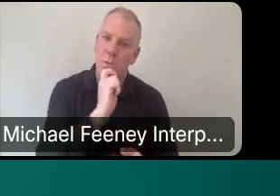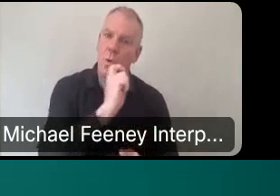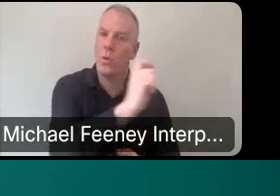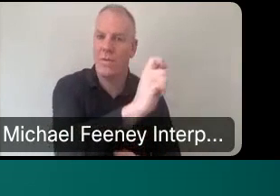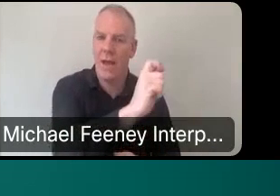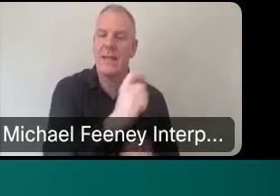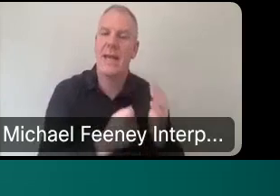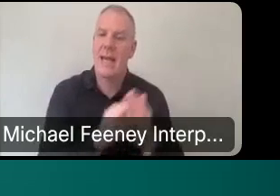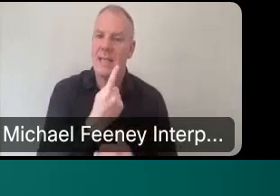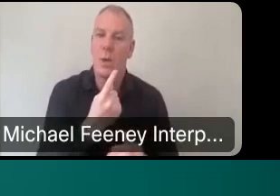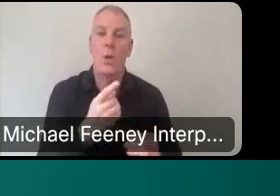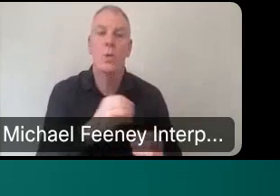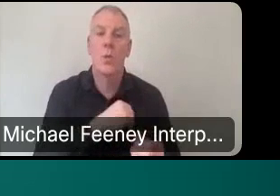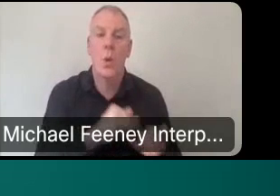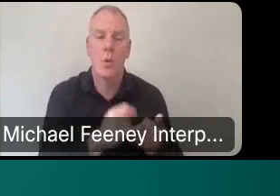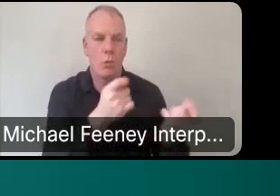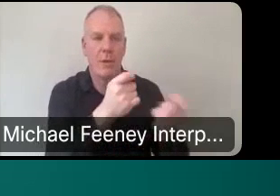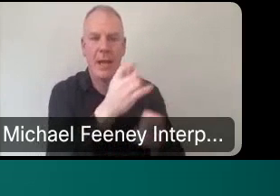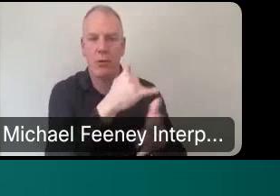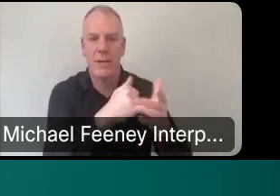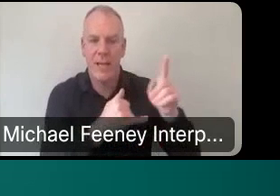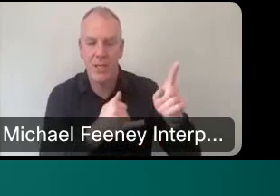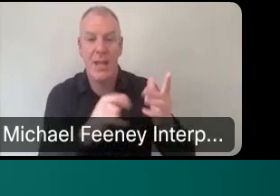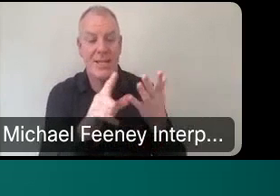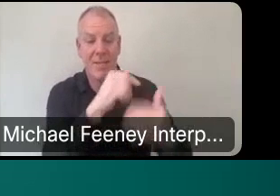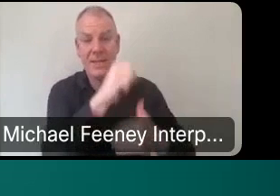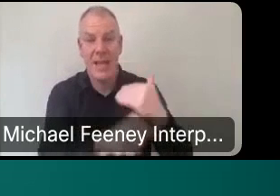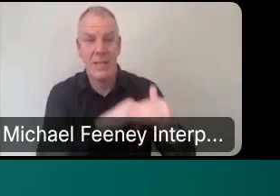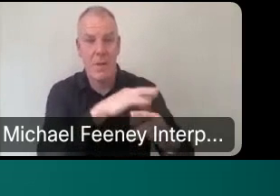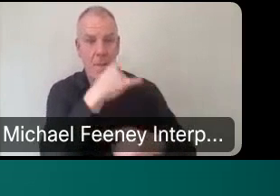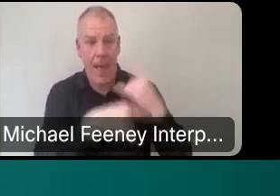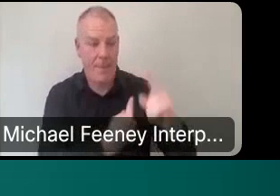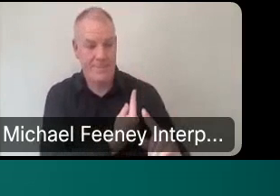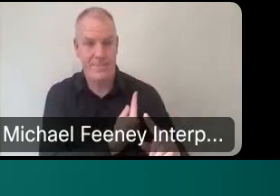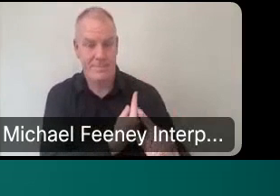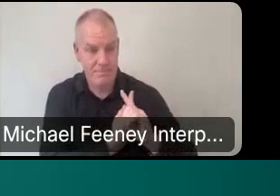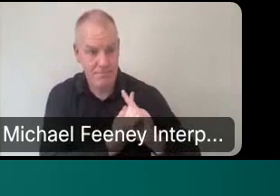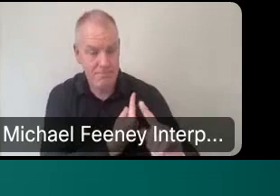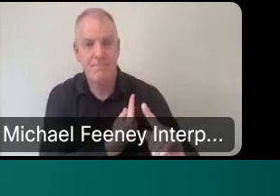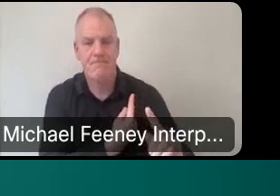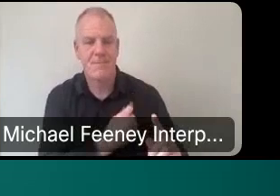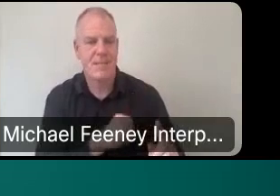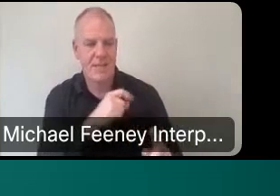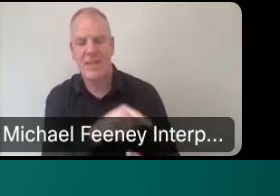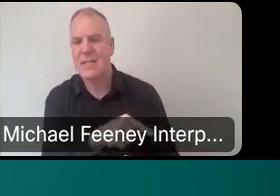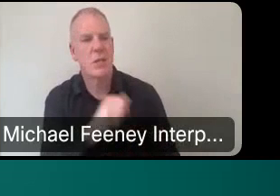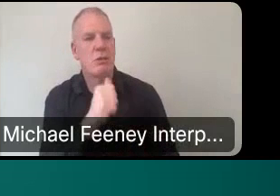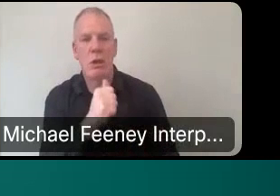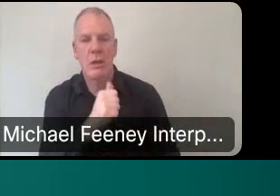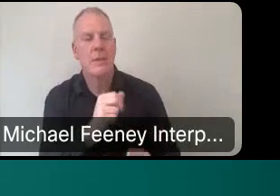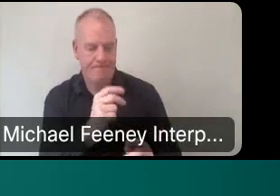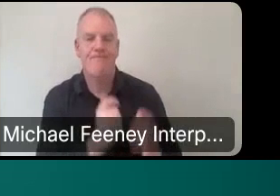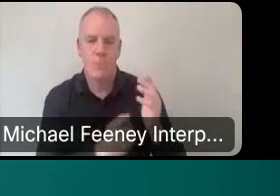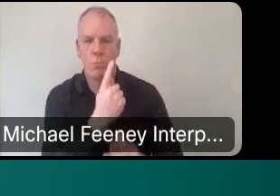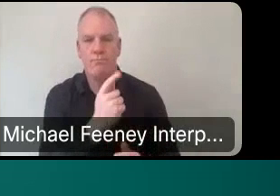notify these instances to the regulatory body within 7 days from when the health service provider is satisfied that notifiable